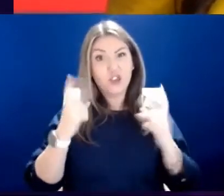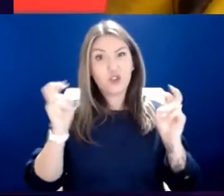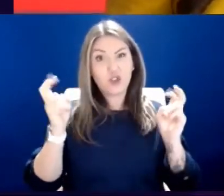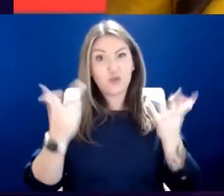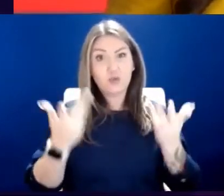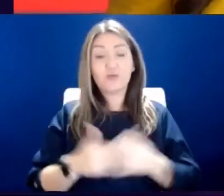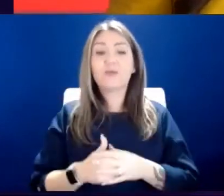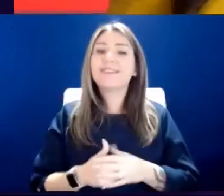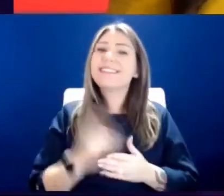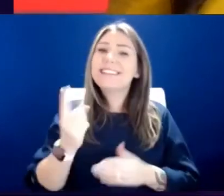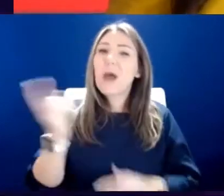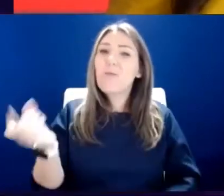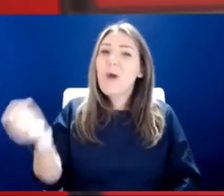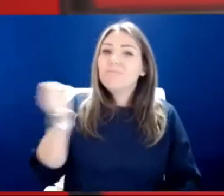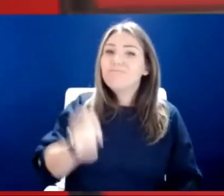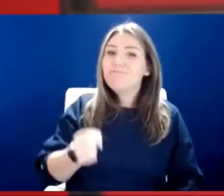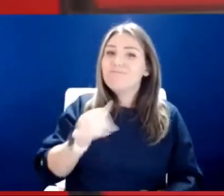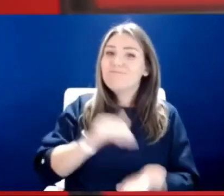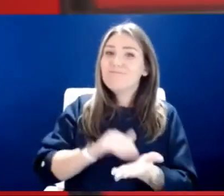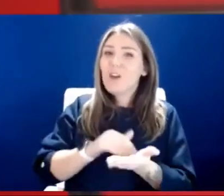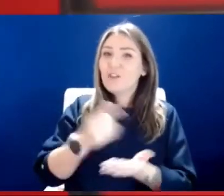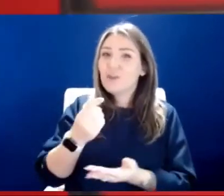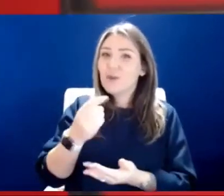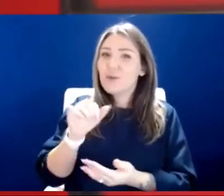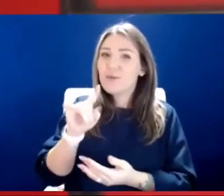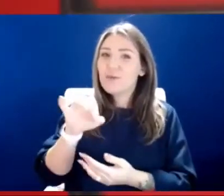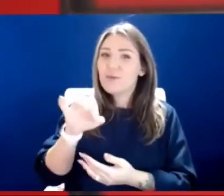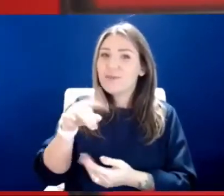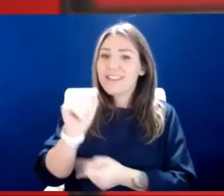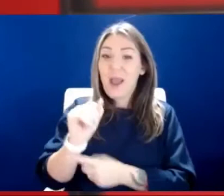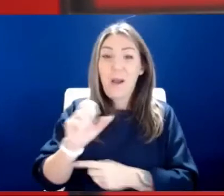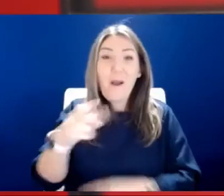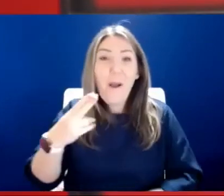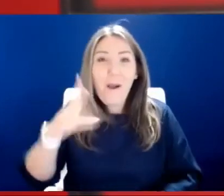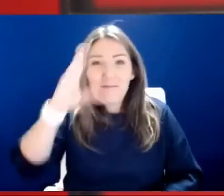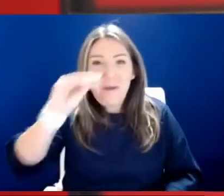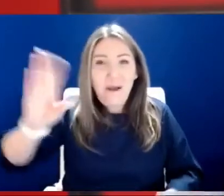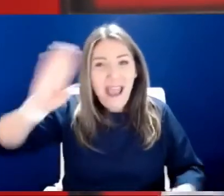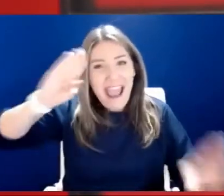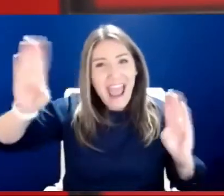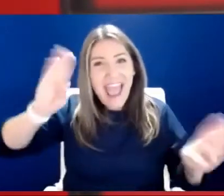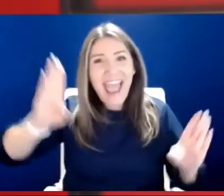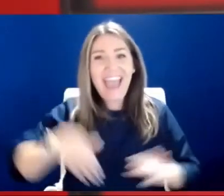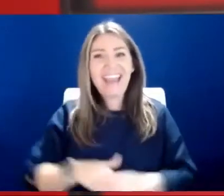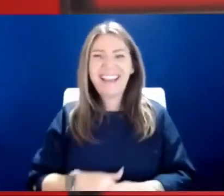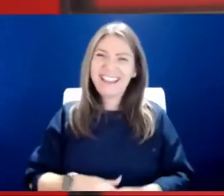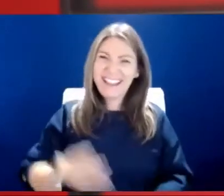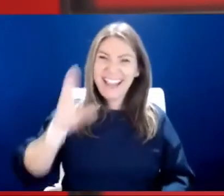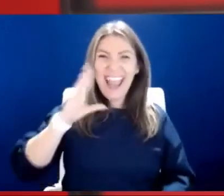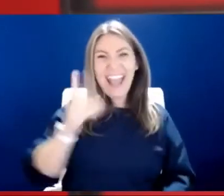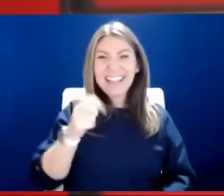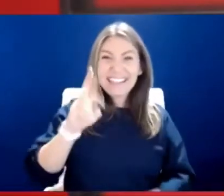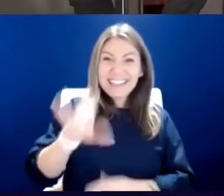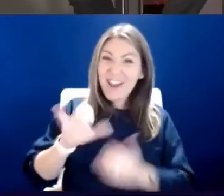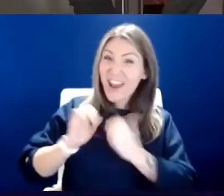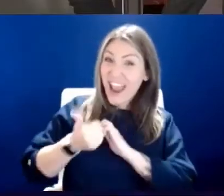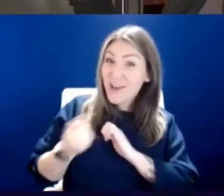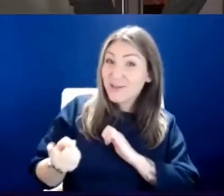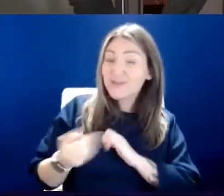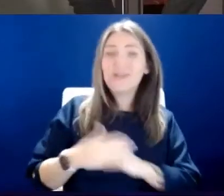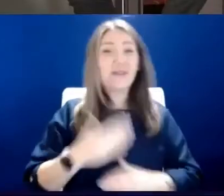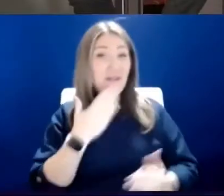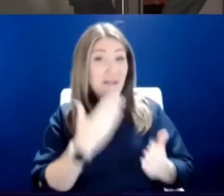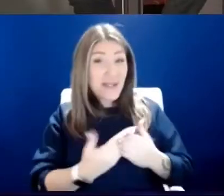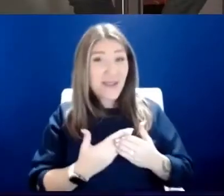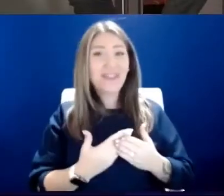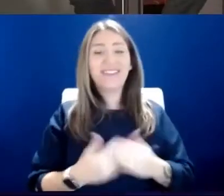Dr. Gupta, your doctor. Thank you for being here. And hey, Gary, how are you? I'm doing good.